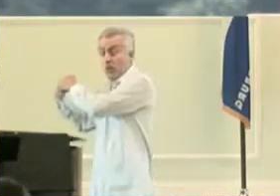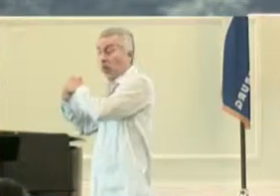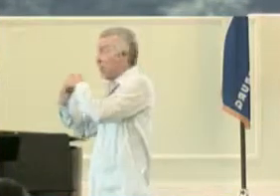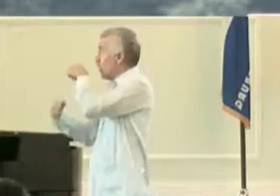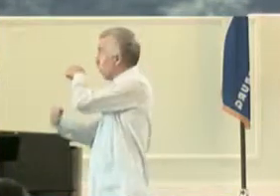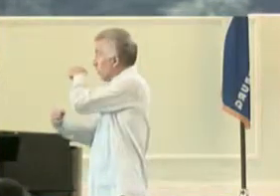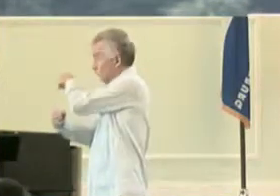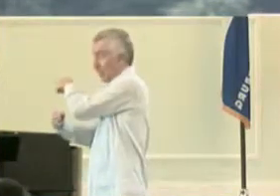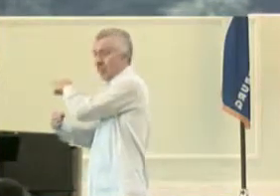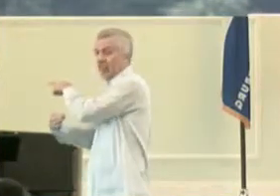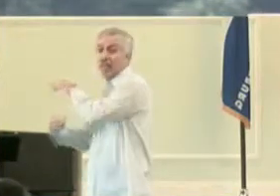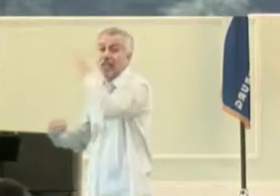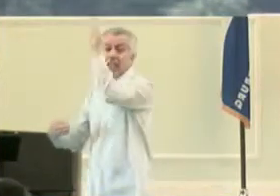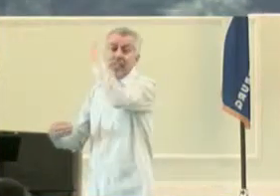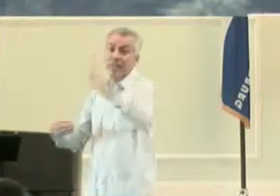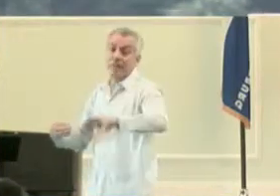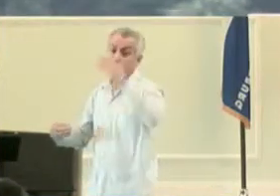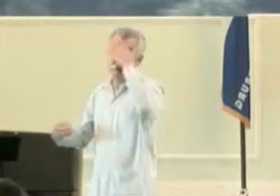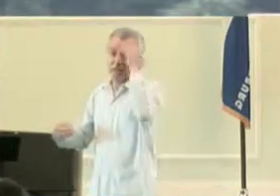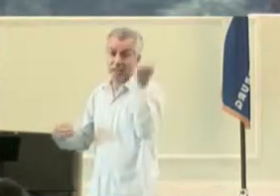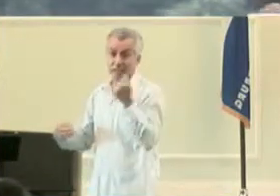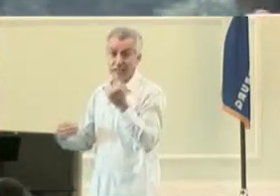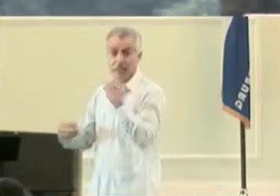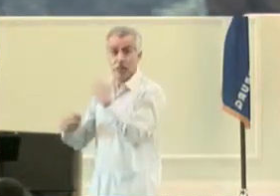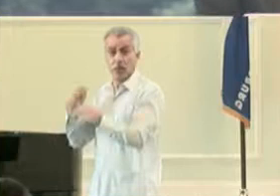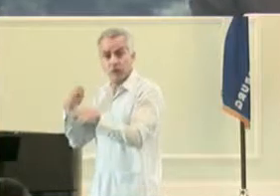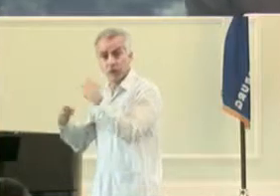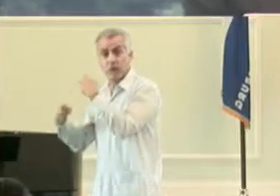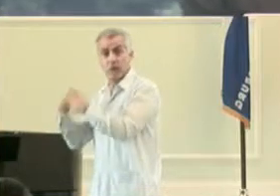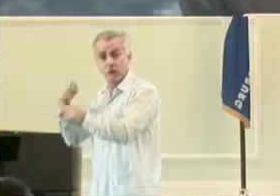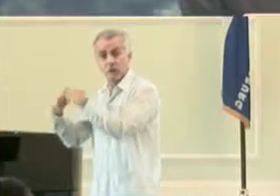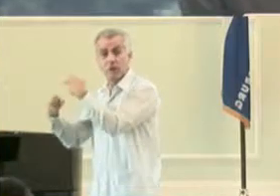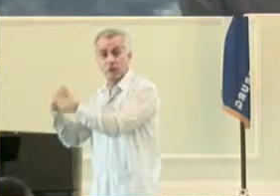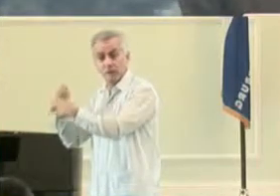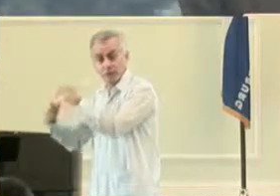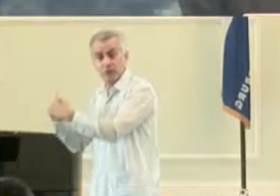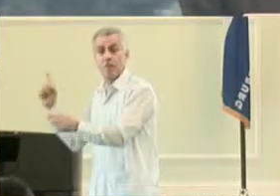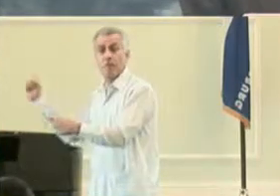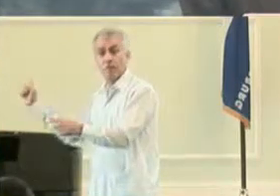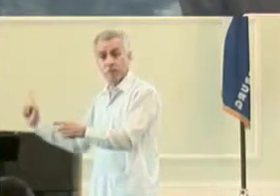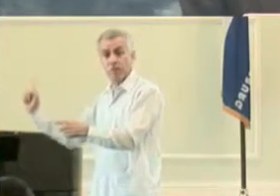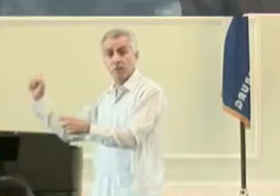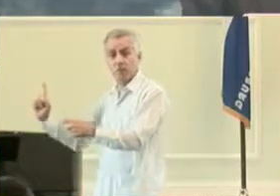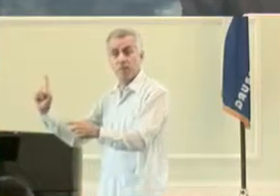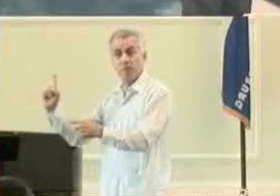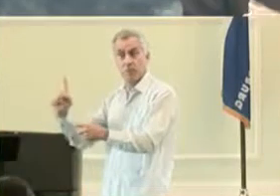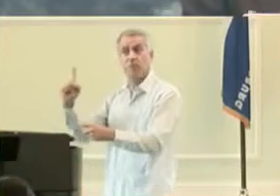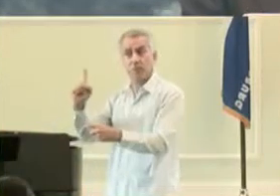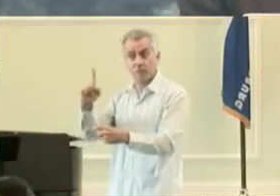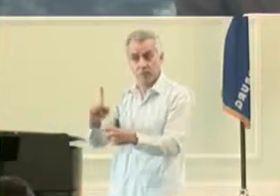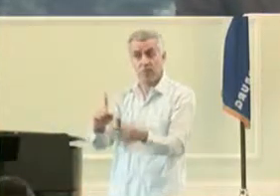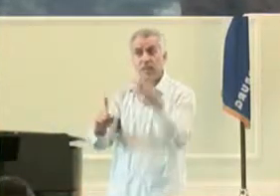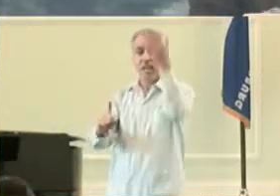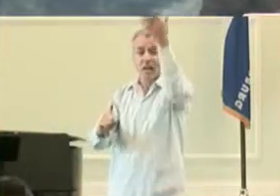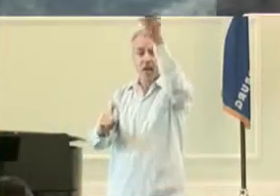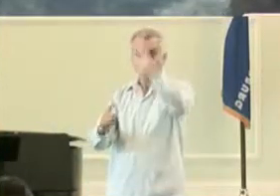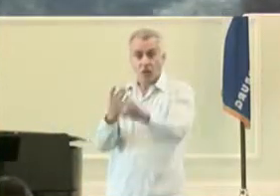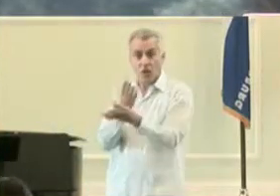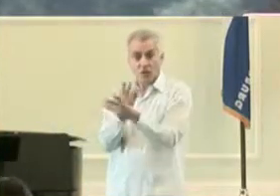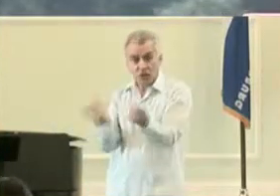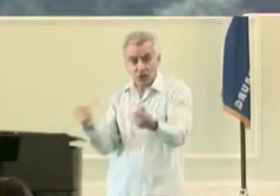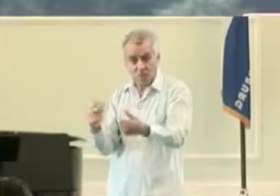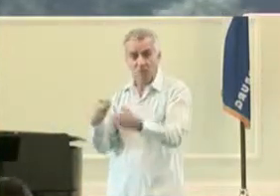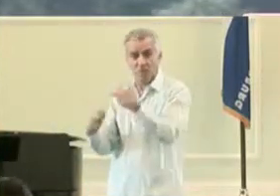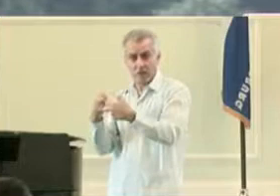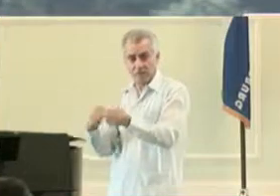forget. In fact, there is a statement and that the servant of the Lord says. It says,